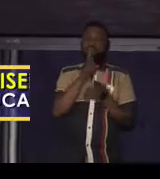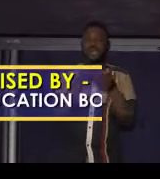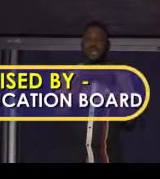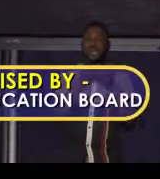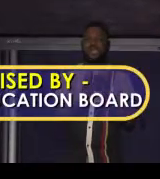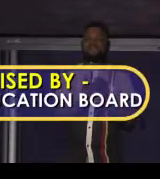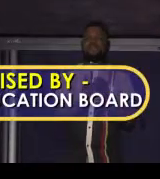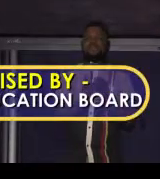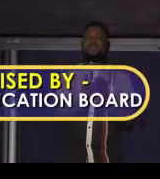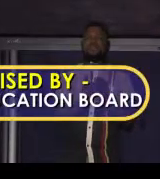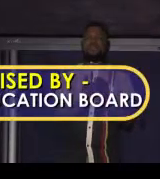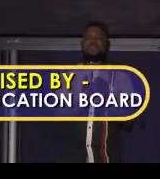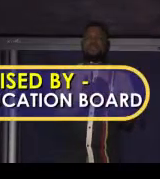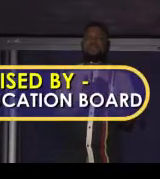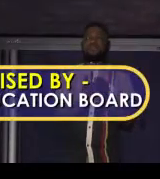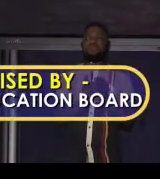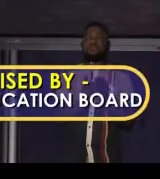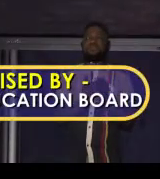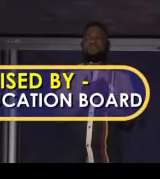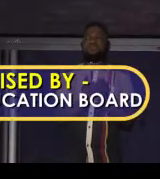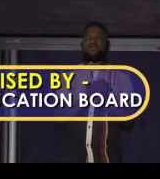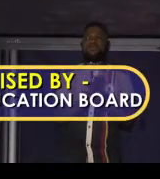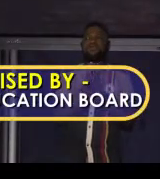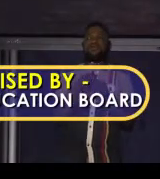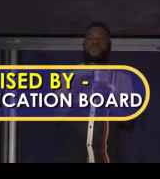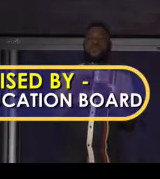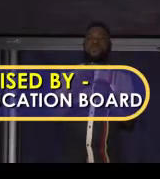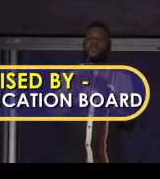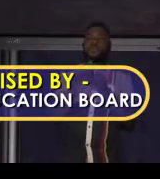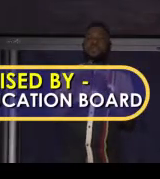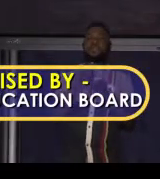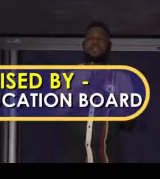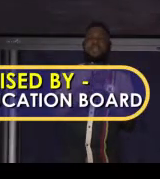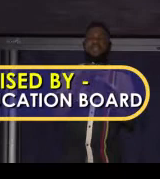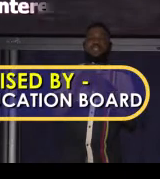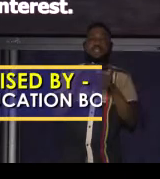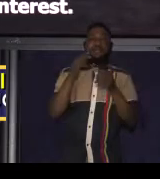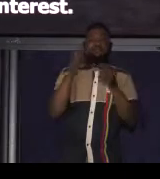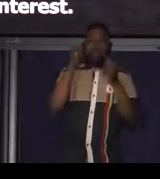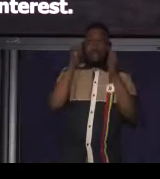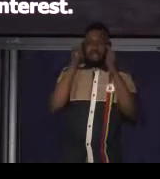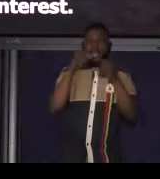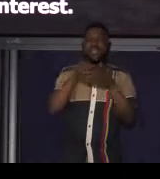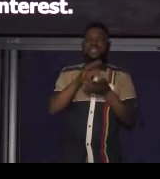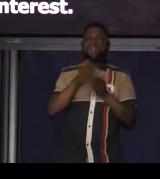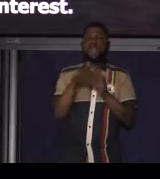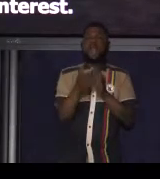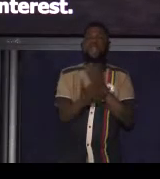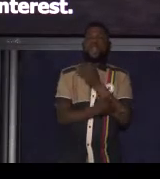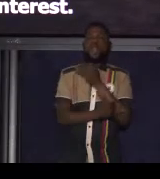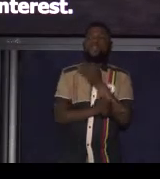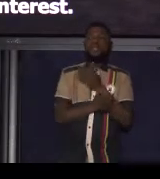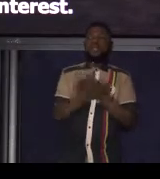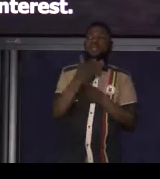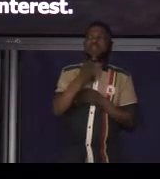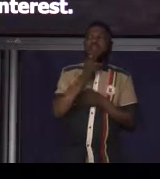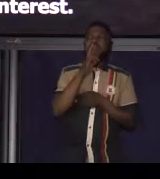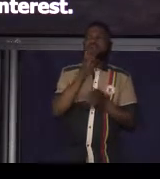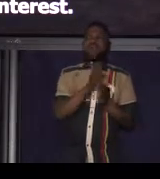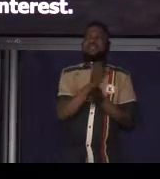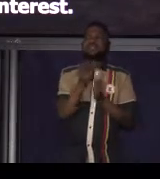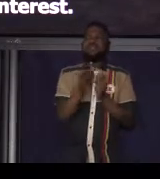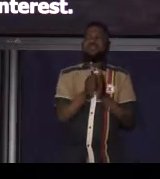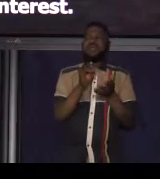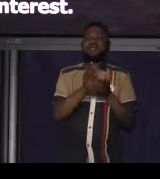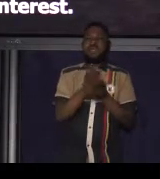patriotism. So let's start. When we talked about national consciousness, in all countries, there